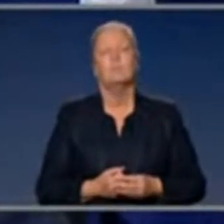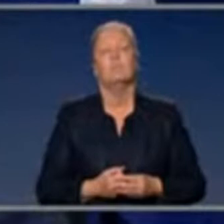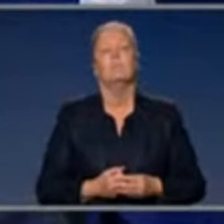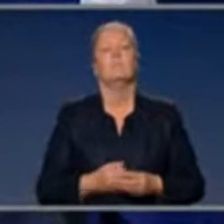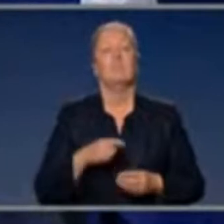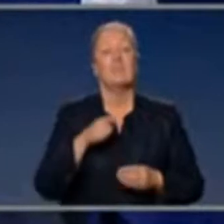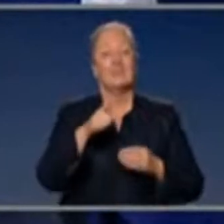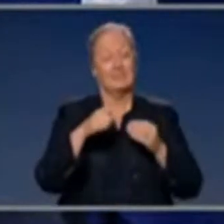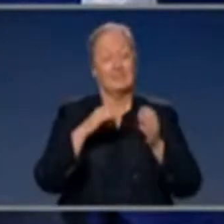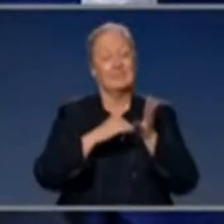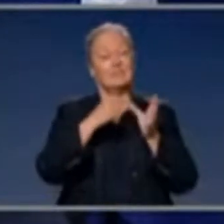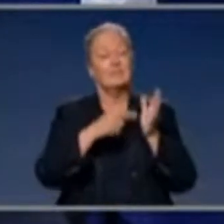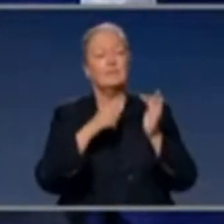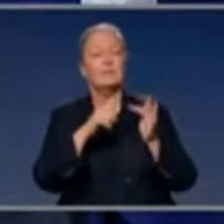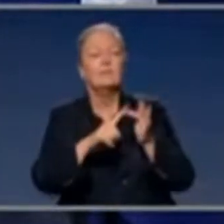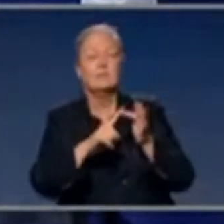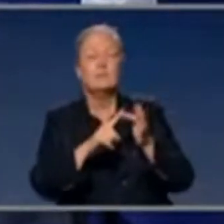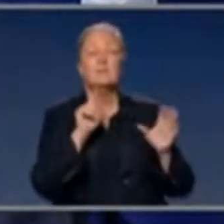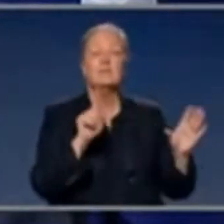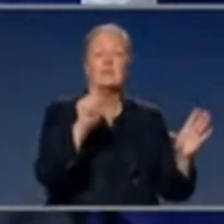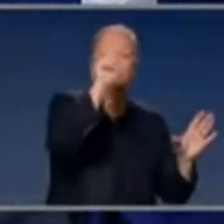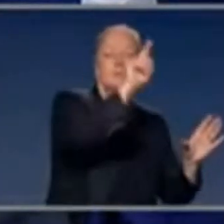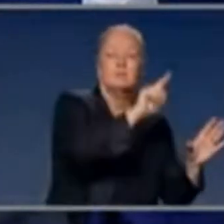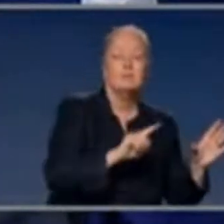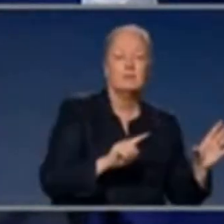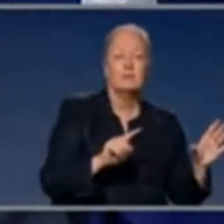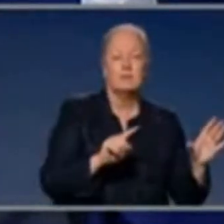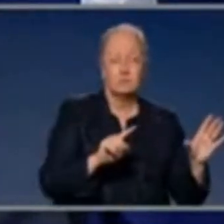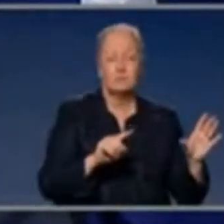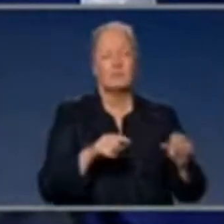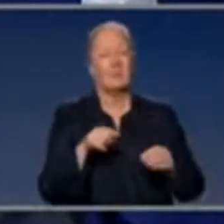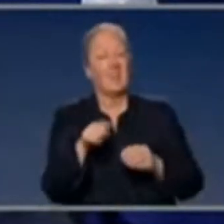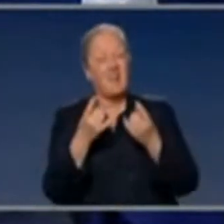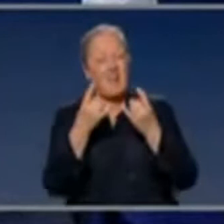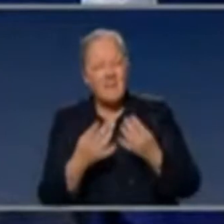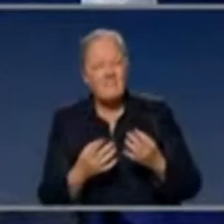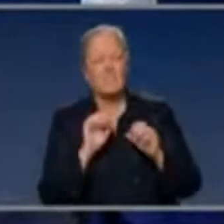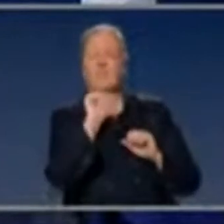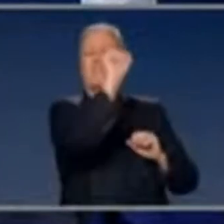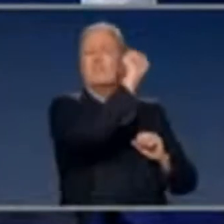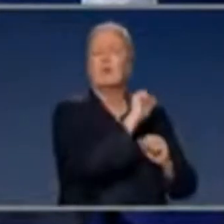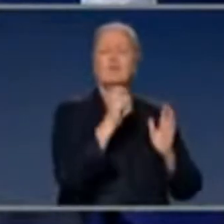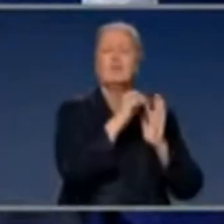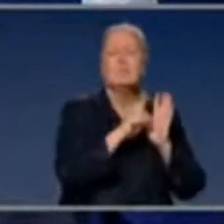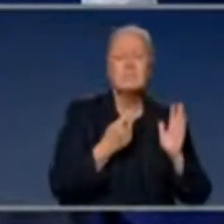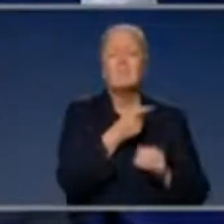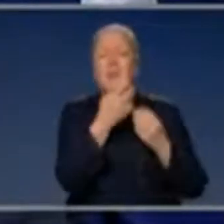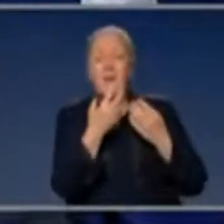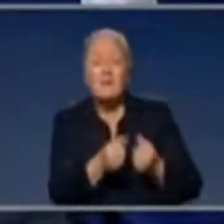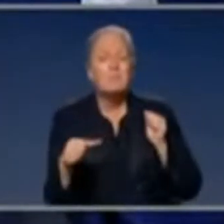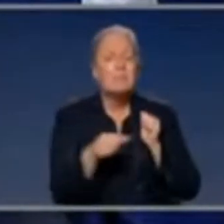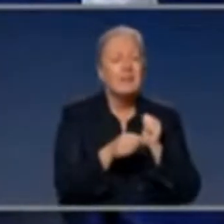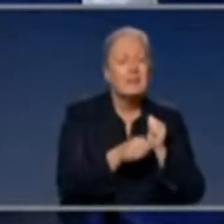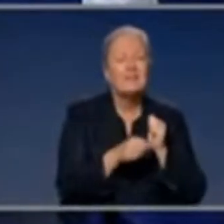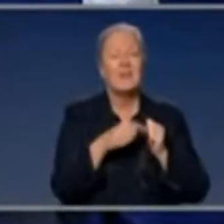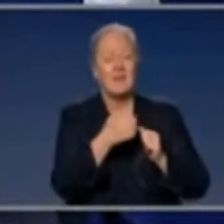exposure, and I would support that view. State debt to GDP, to GSP, I should say, is far less than what it is for the Commonwealth, and they are